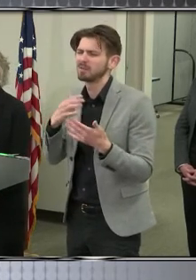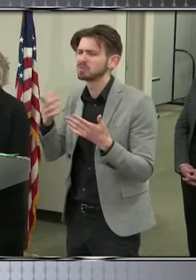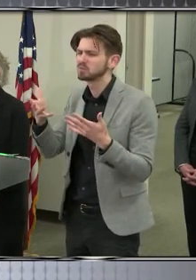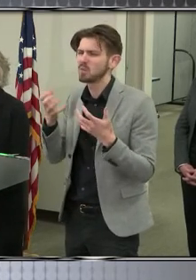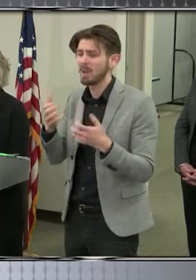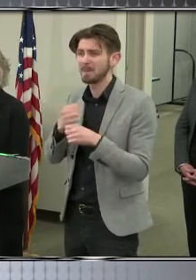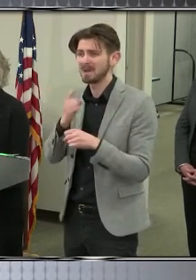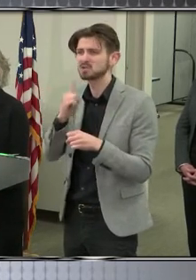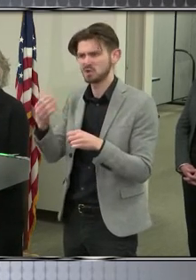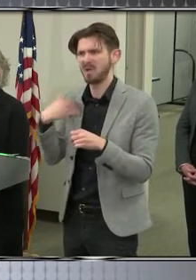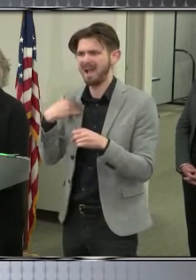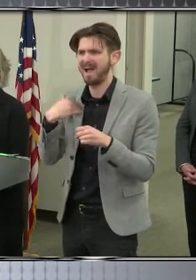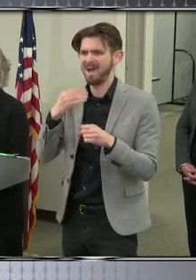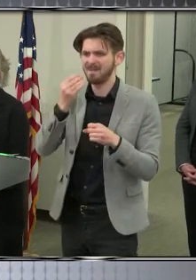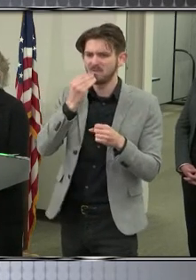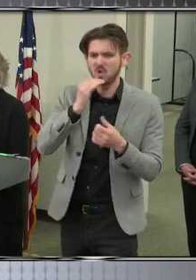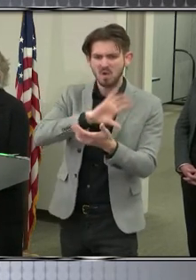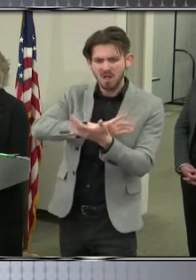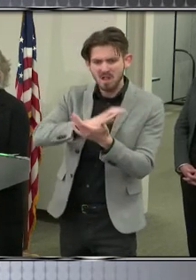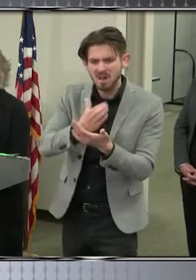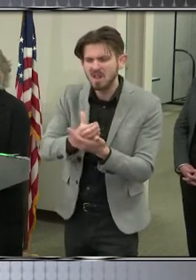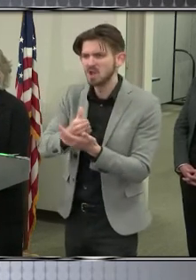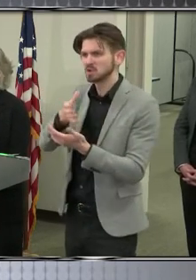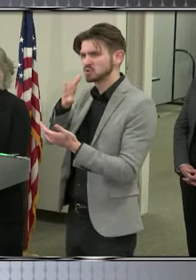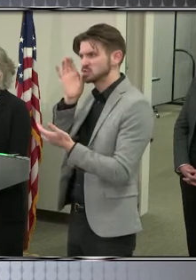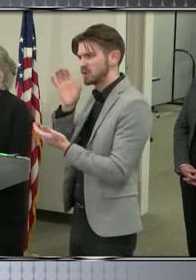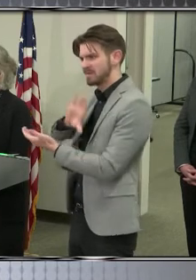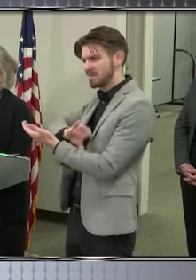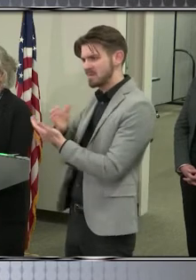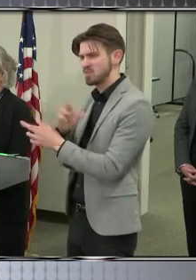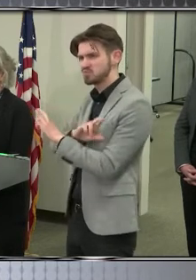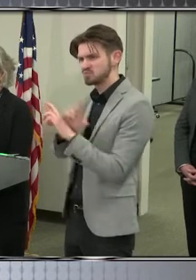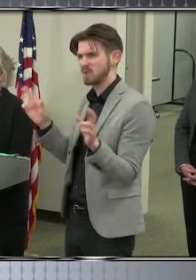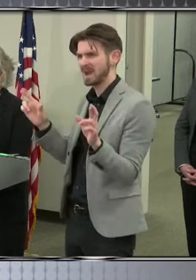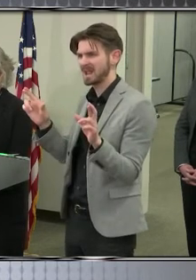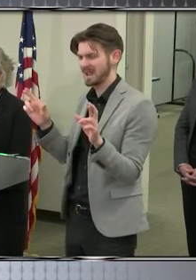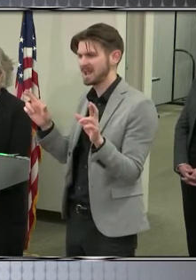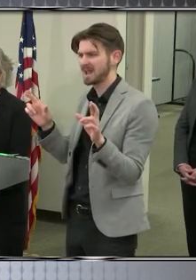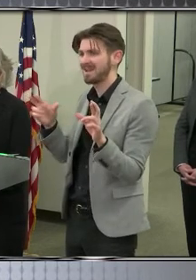medications that you would need at that time. And preparing